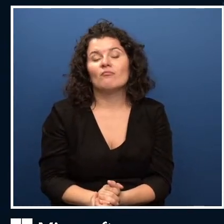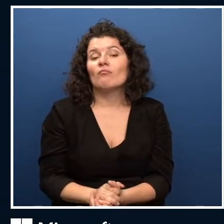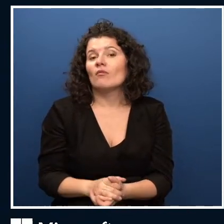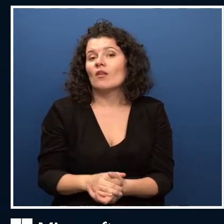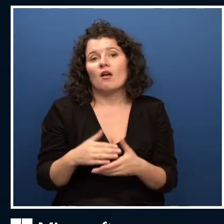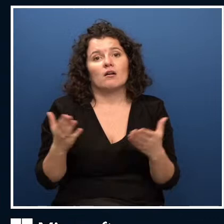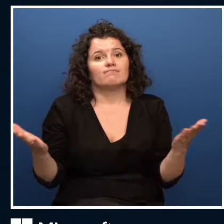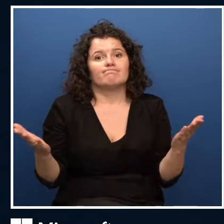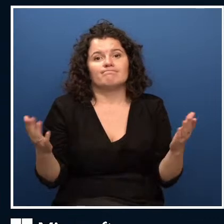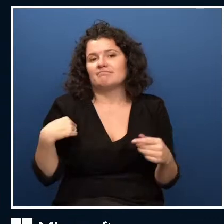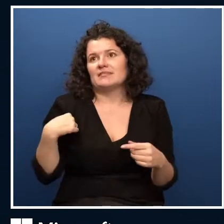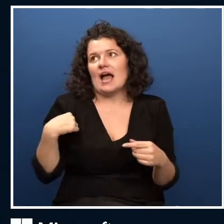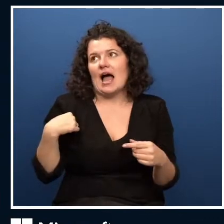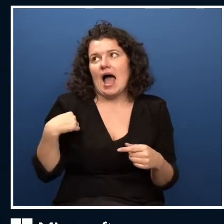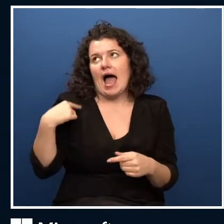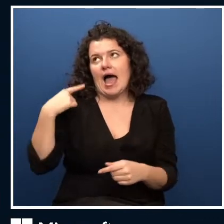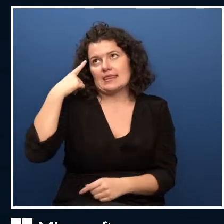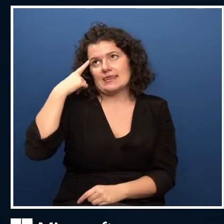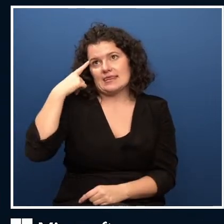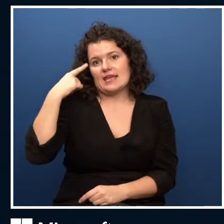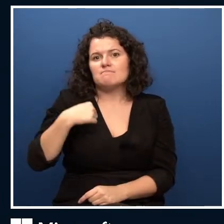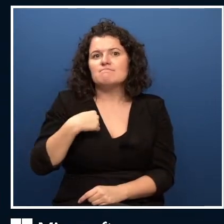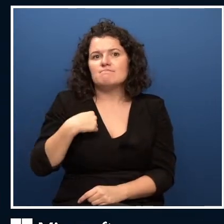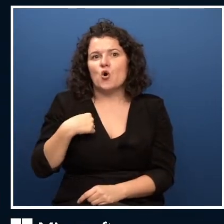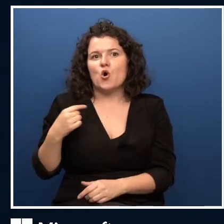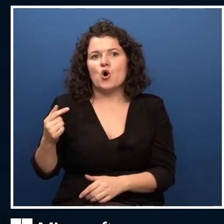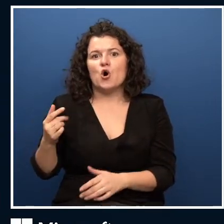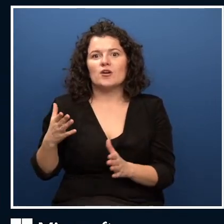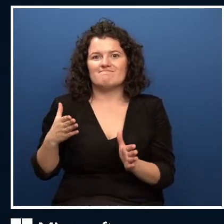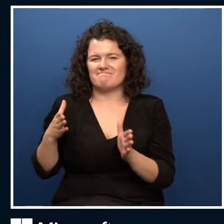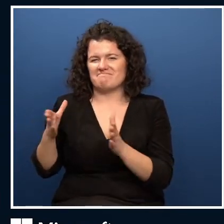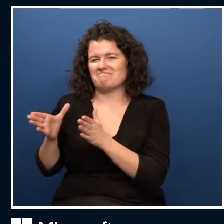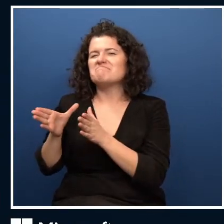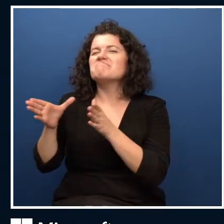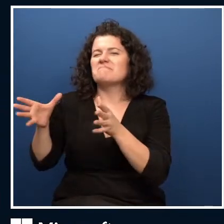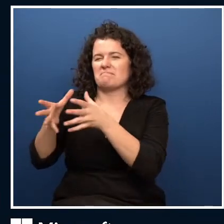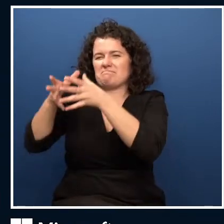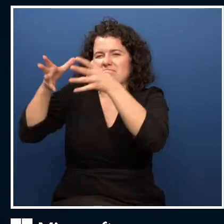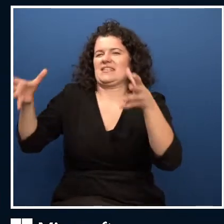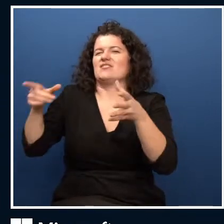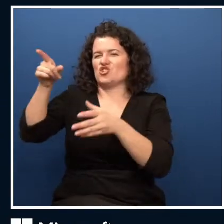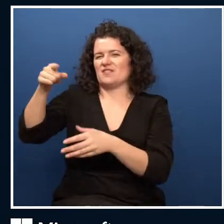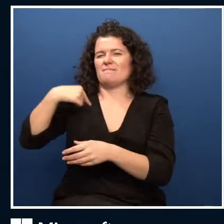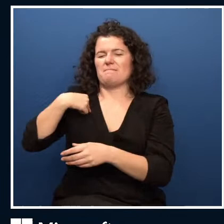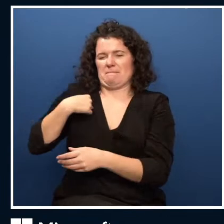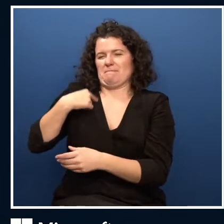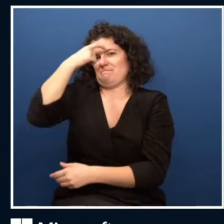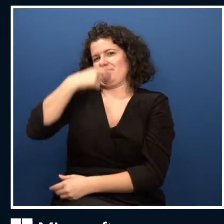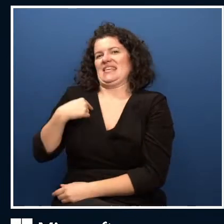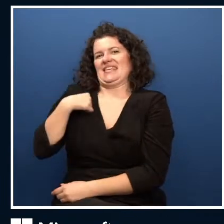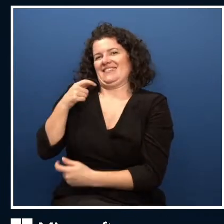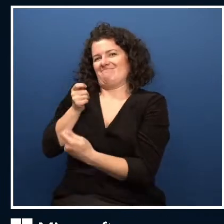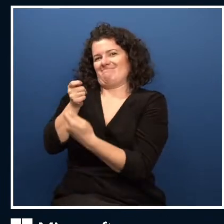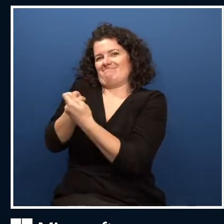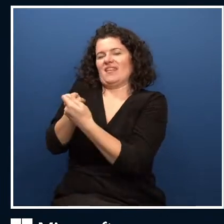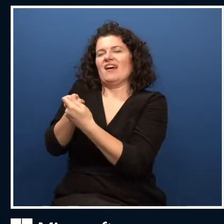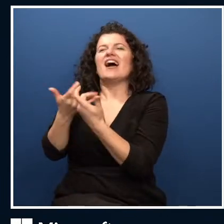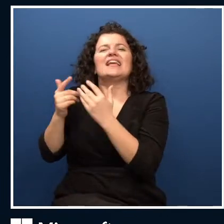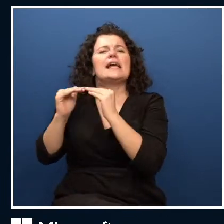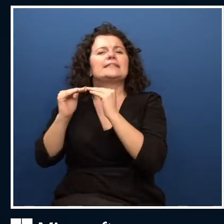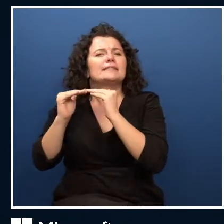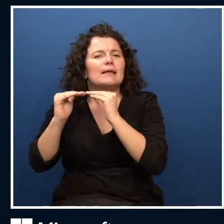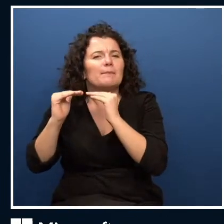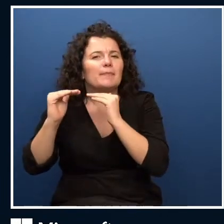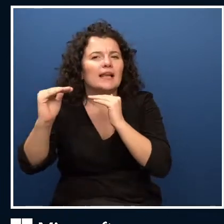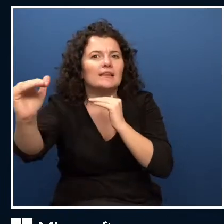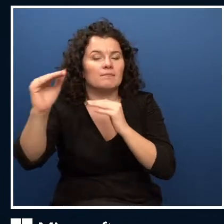would say personally, I'm leaning more towards the bigger firm just because like slightly more stability, and then I just felt like the innovation space